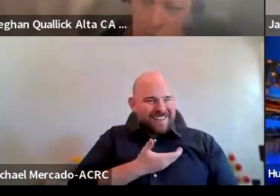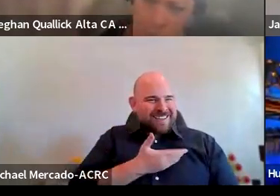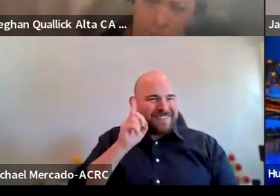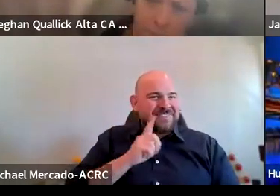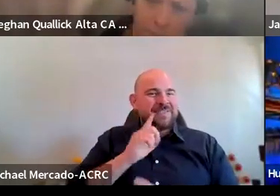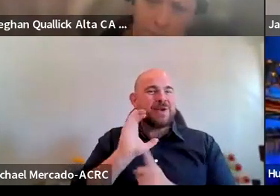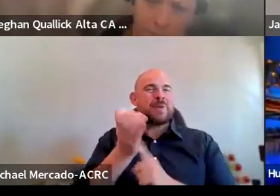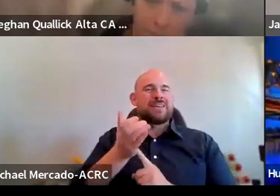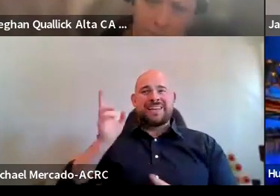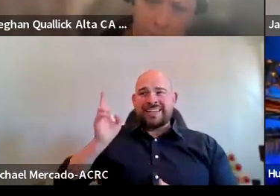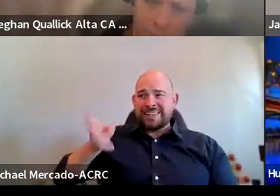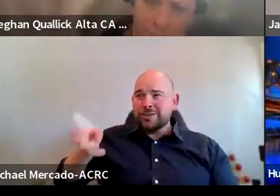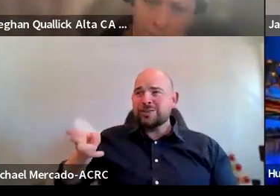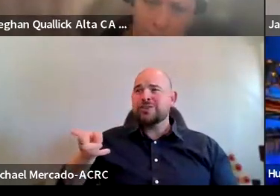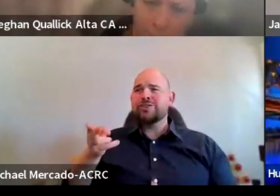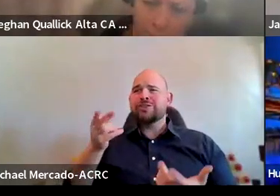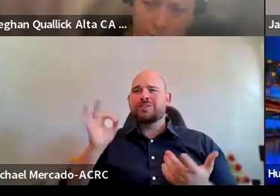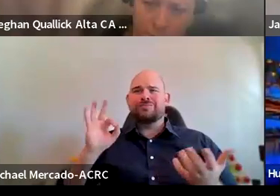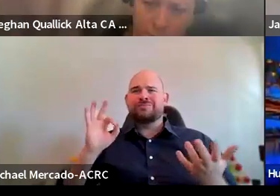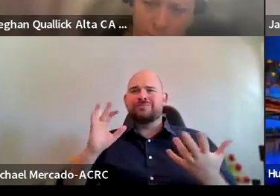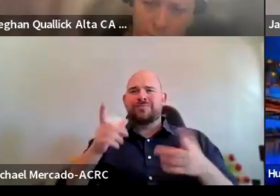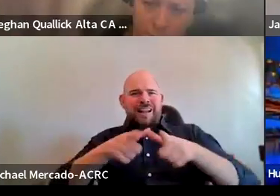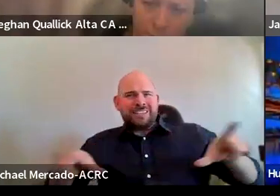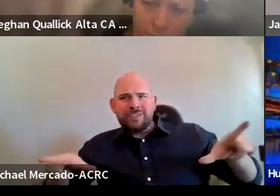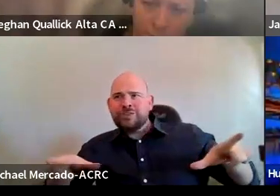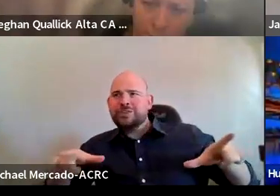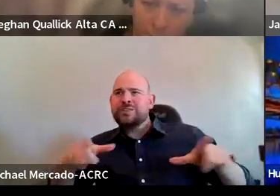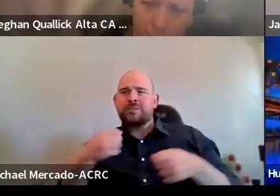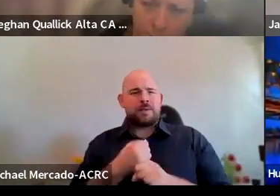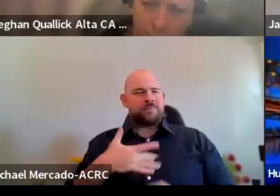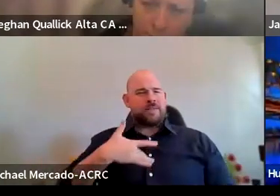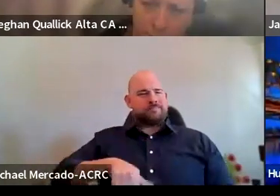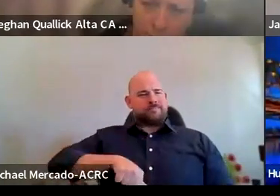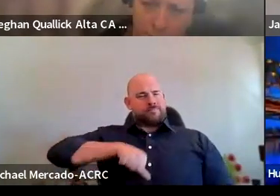to be exposed to the culture, to the language, and to the history.